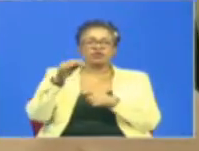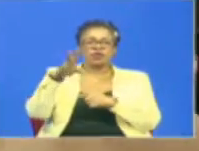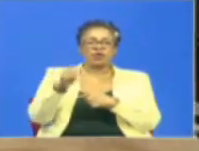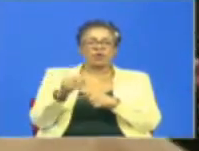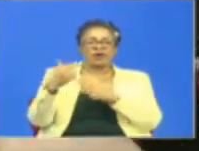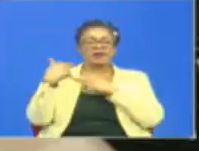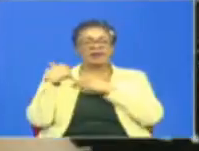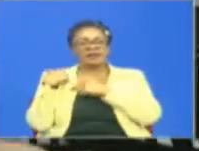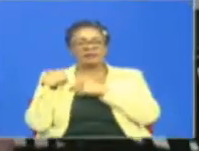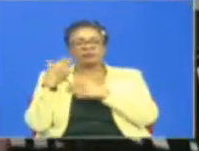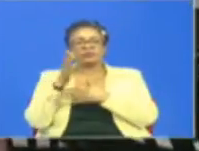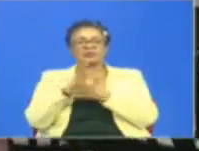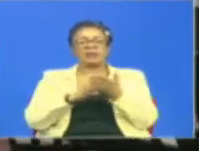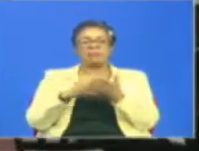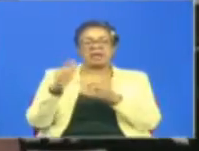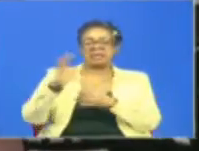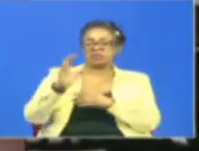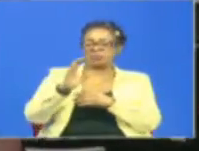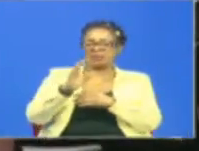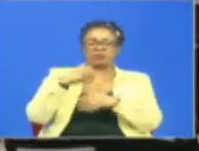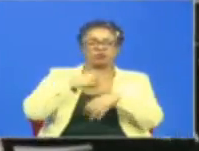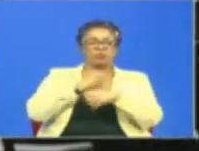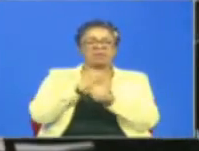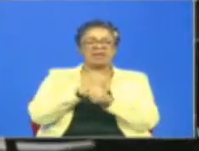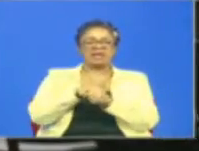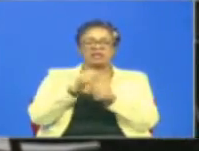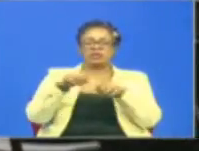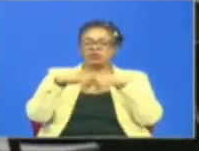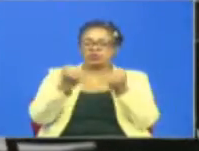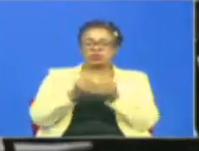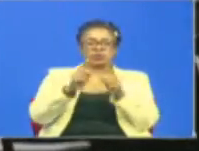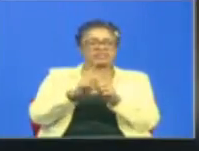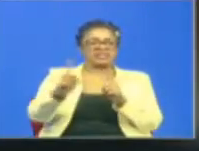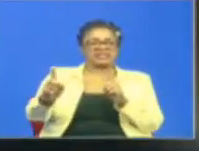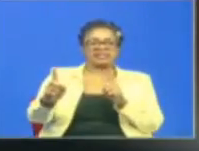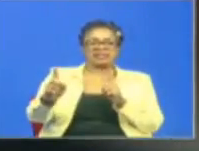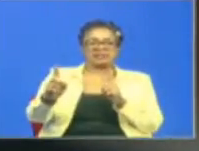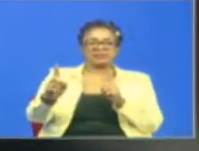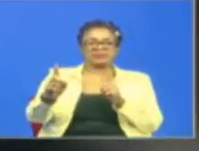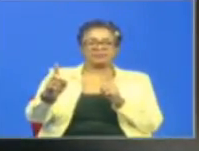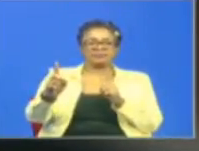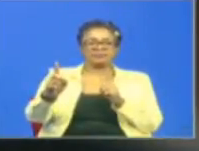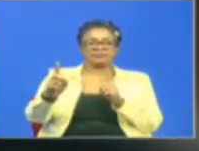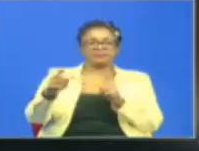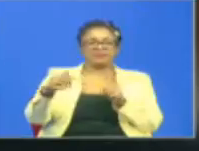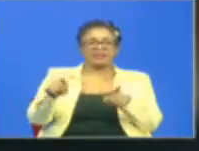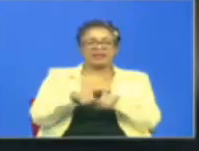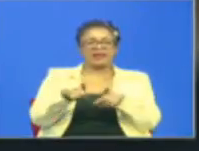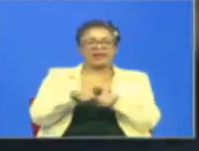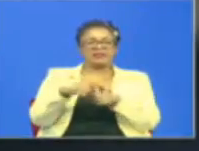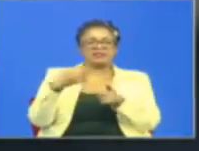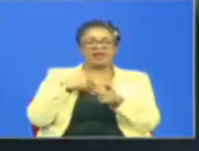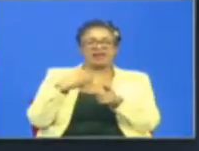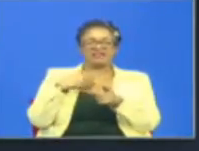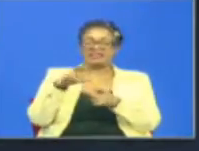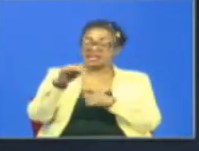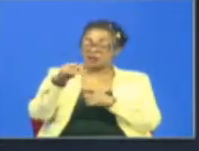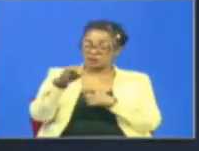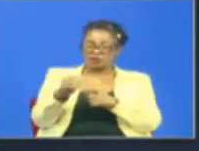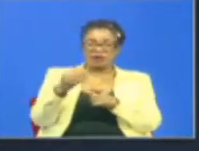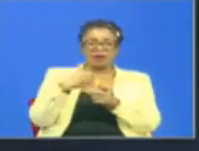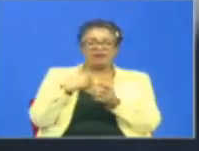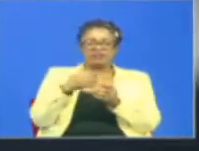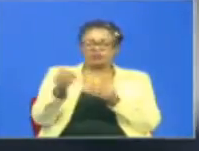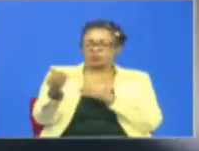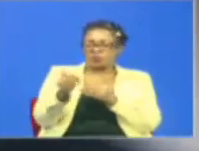some model customers to enforce social distancing. Lifelike mannequins keeping diners from getting too